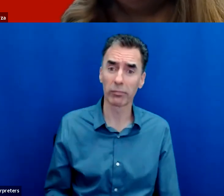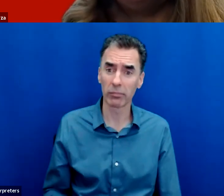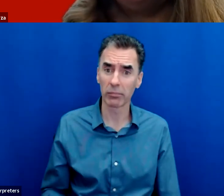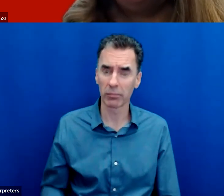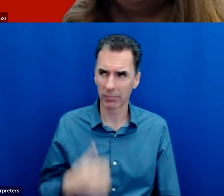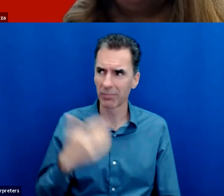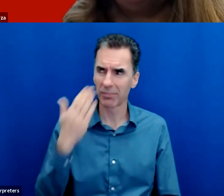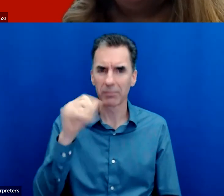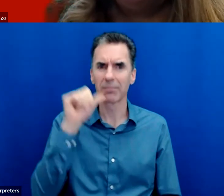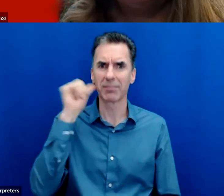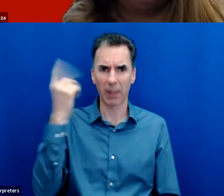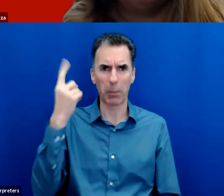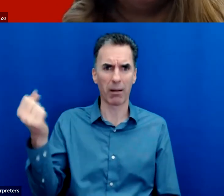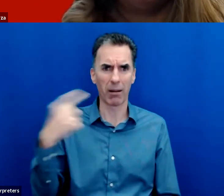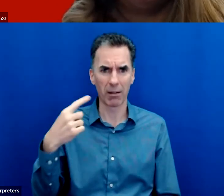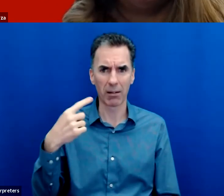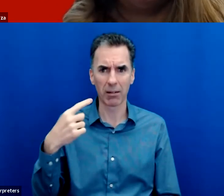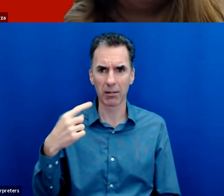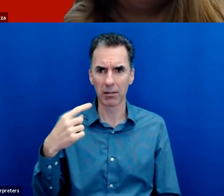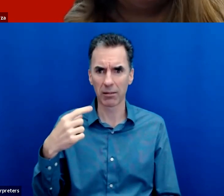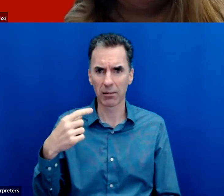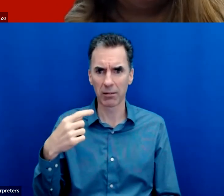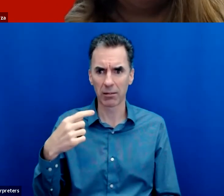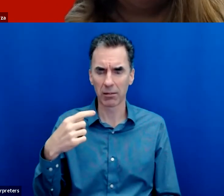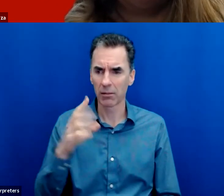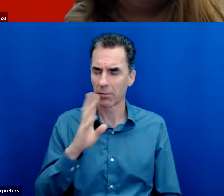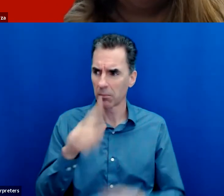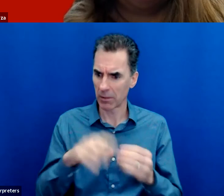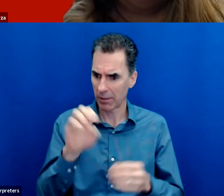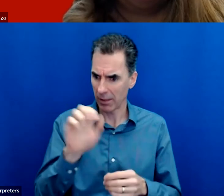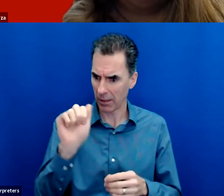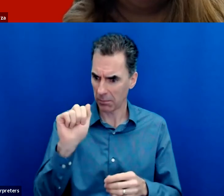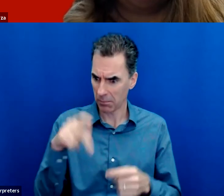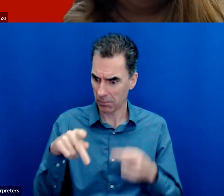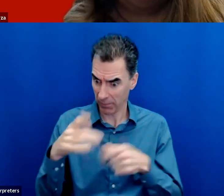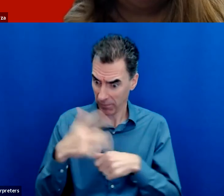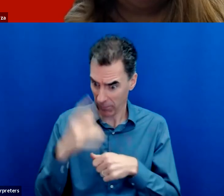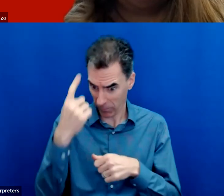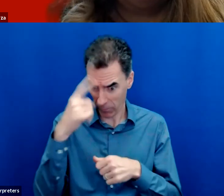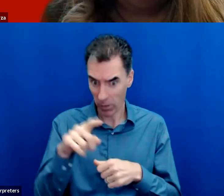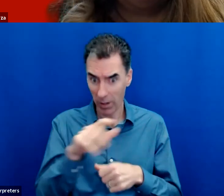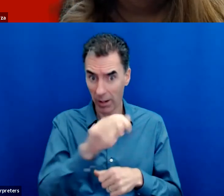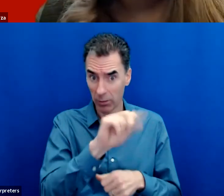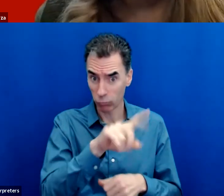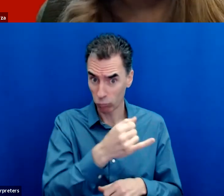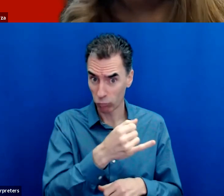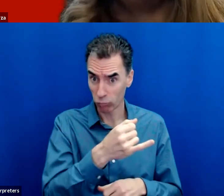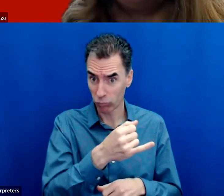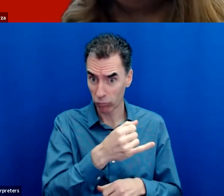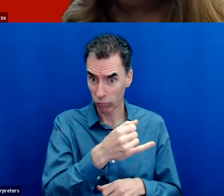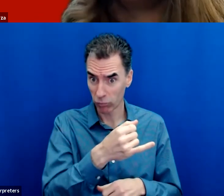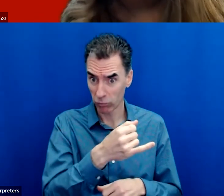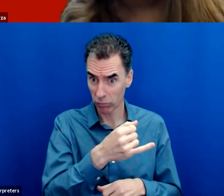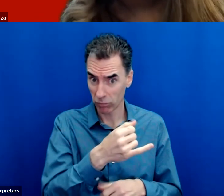we had a question yesterday at convocation asking if the EAP was available for our adjunct